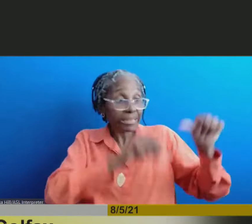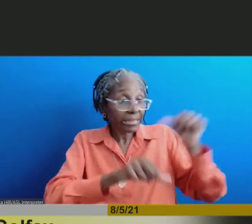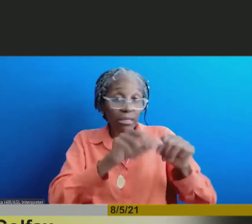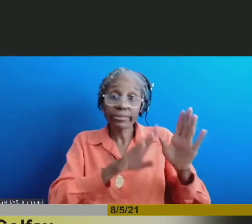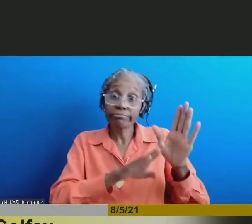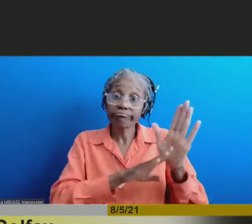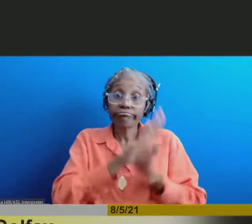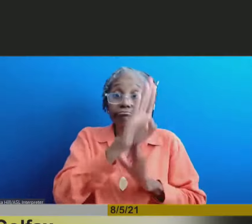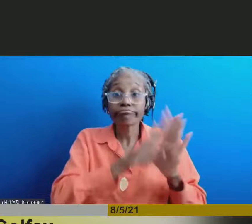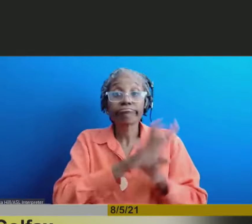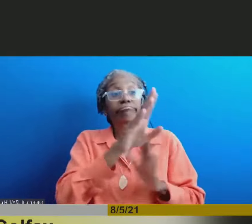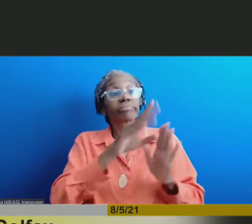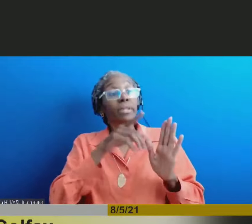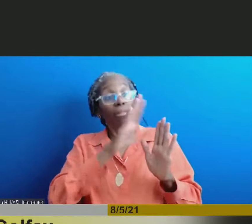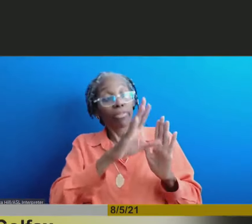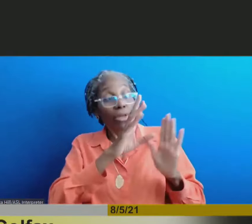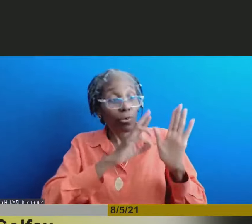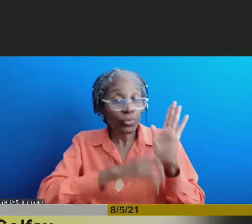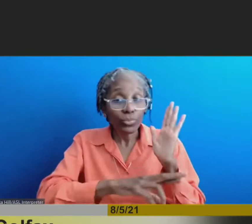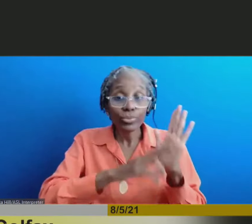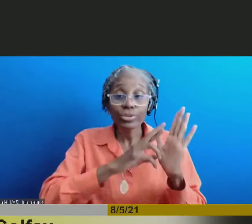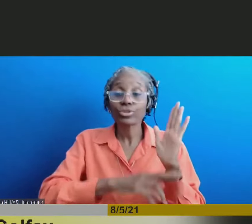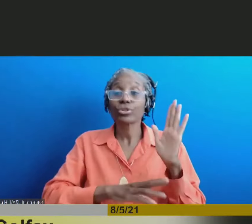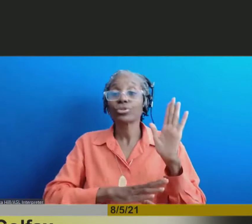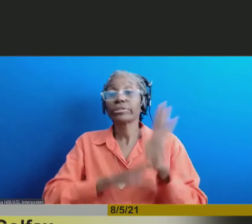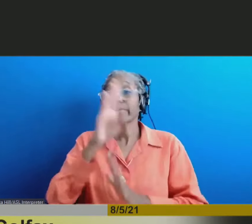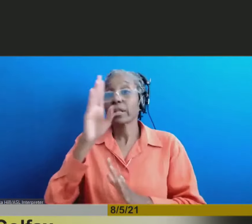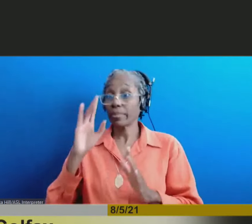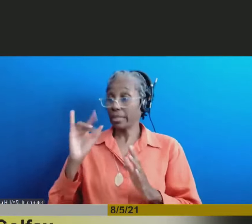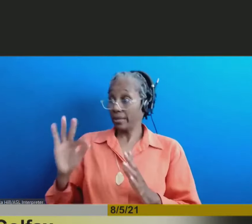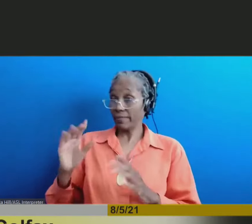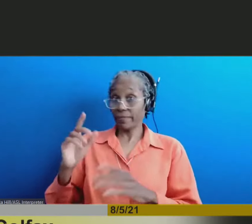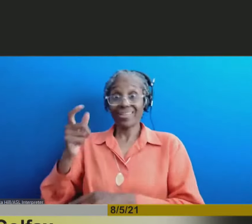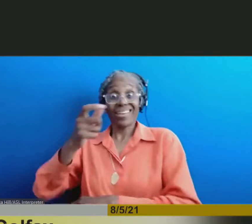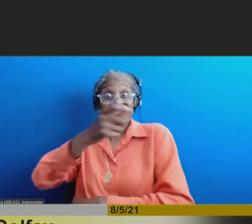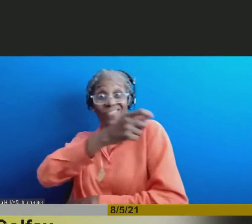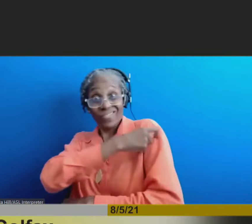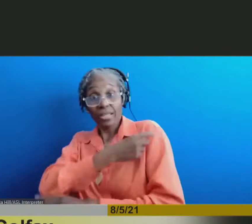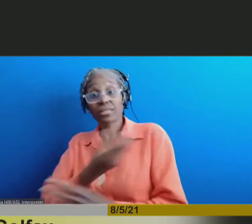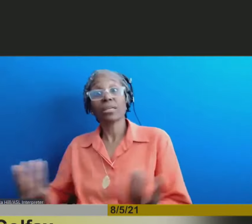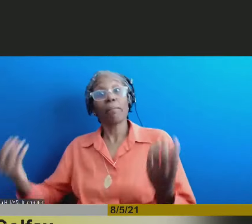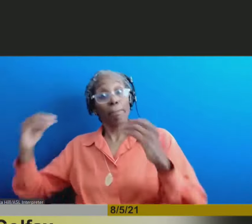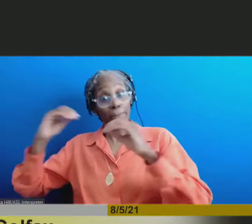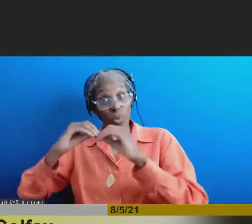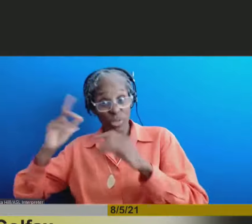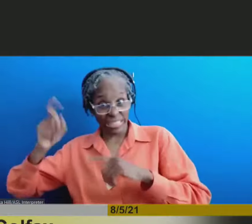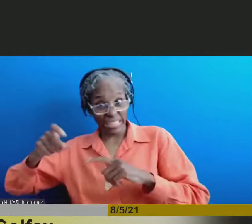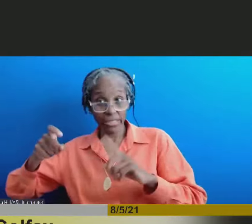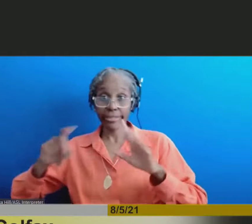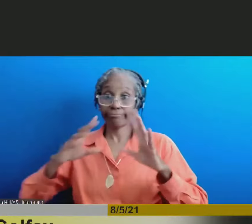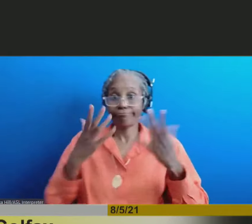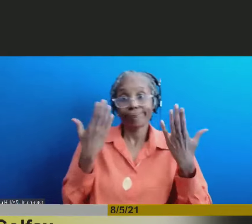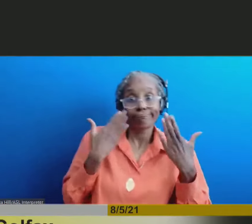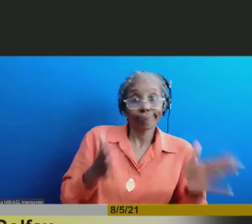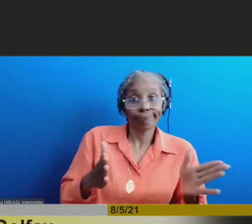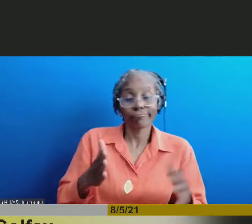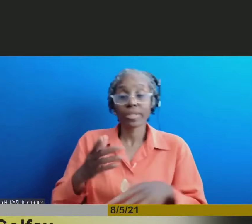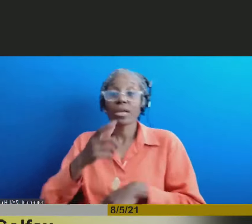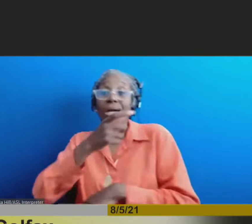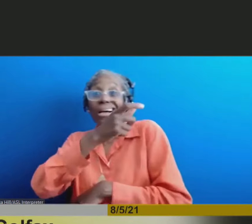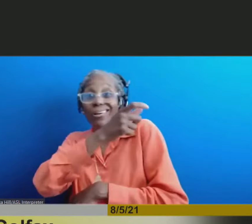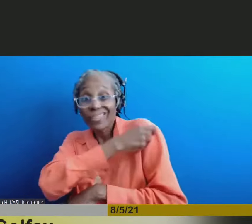further vaccines and determine, if and when additional shots are